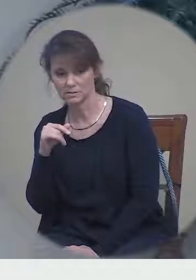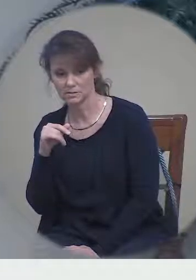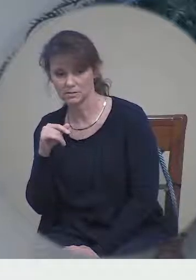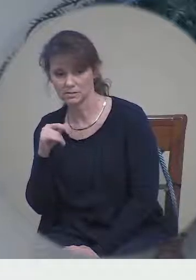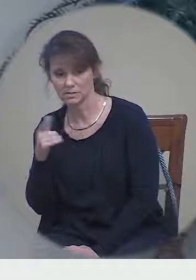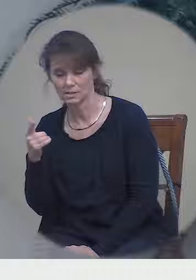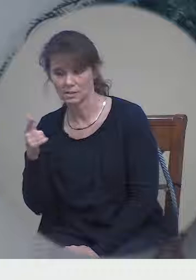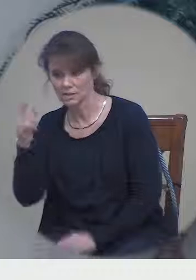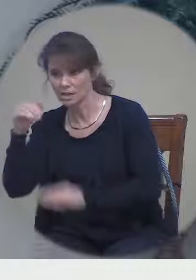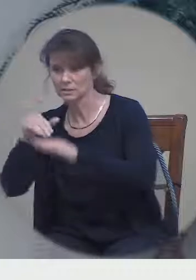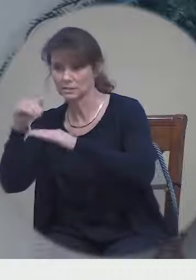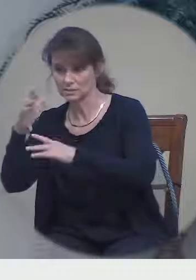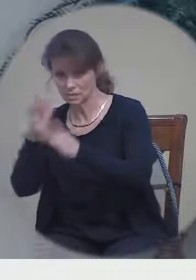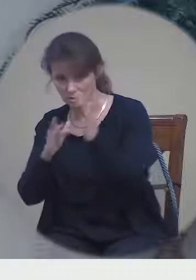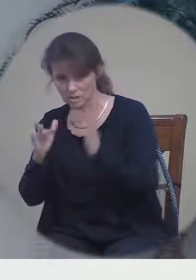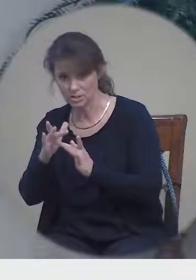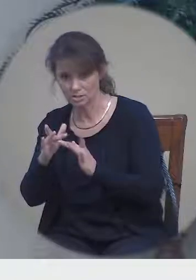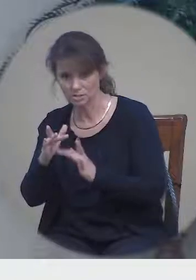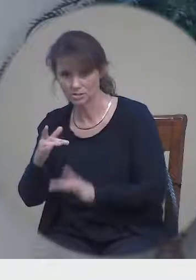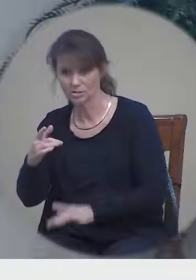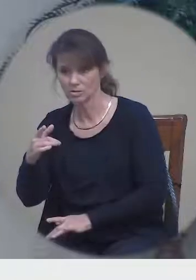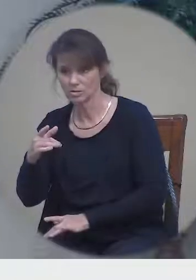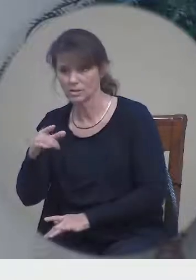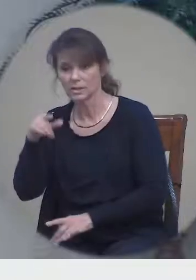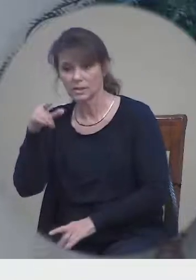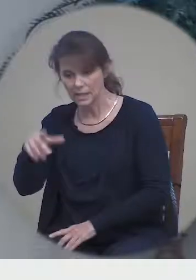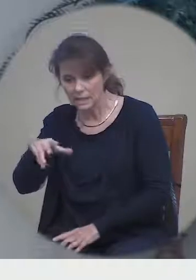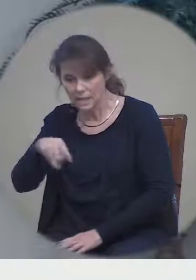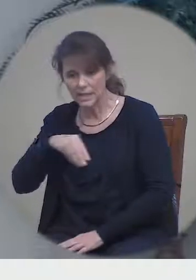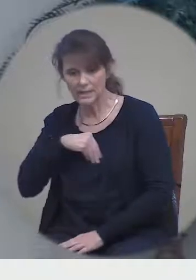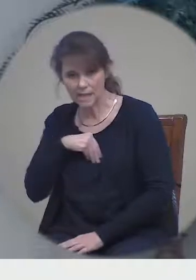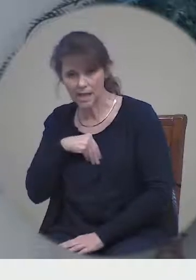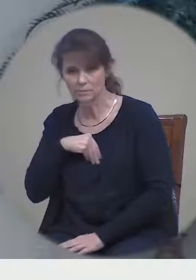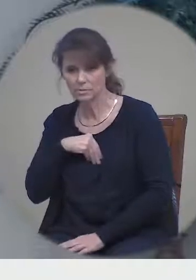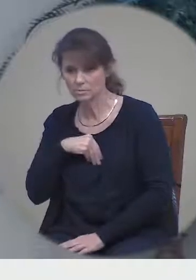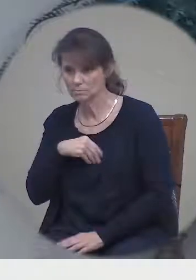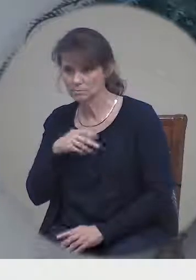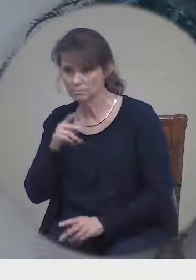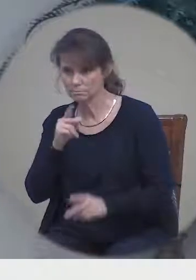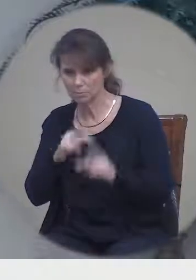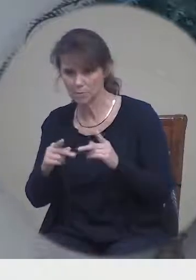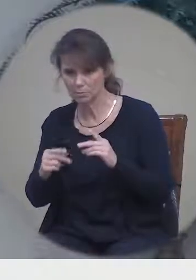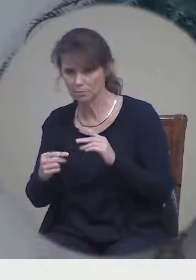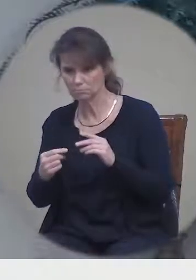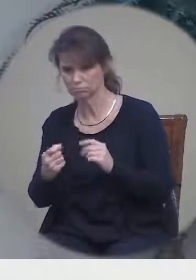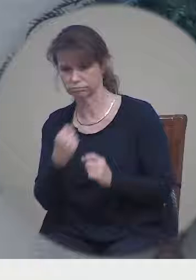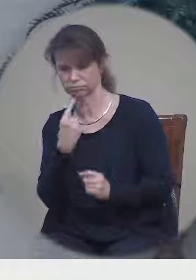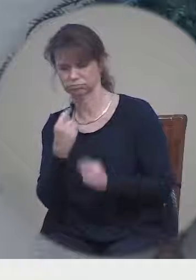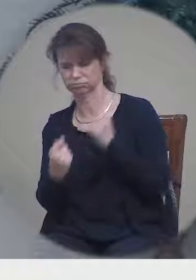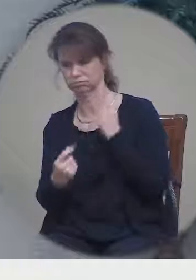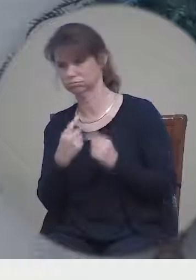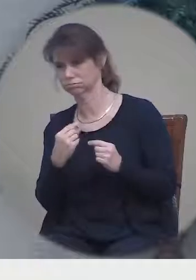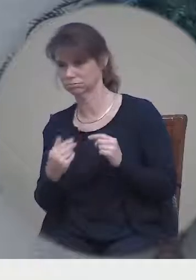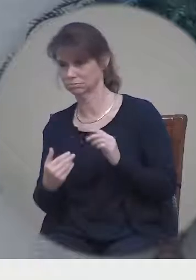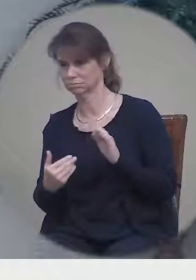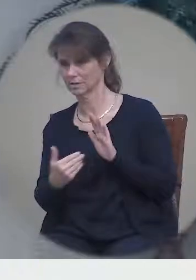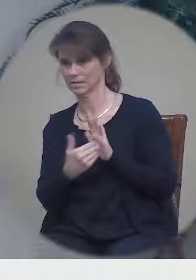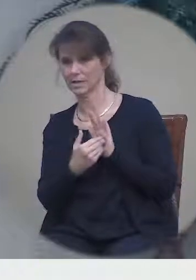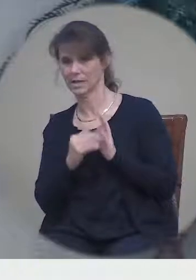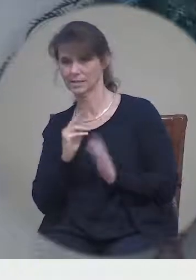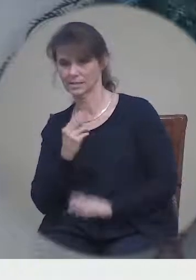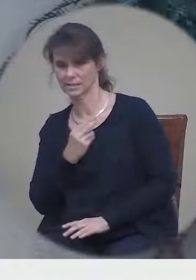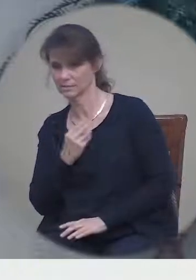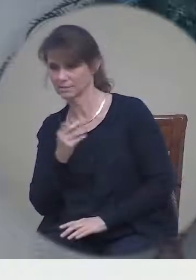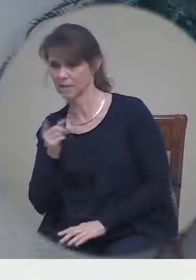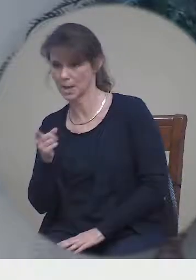been that wicked to you yet. So you need to endure. Use those circumstances as a